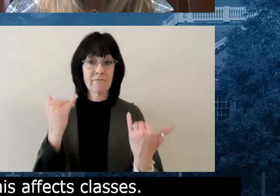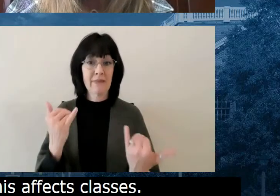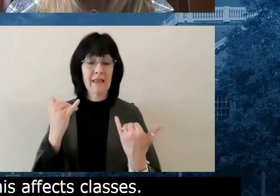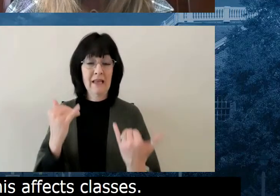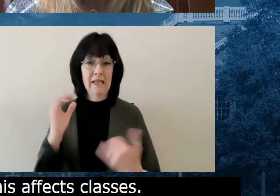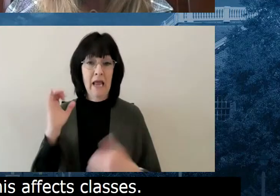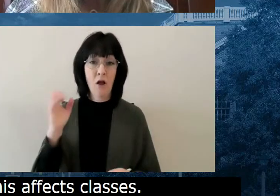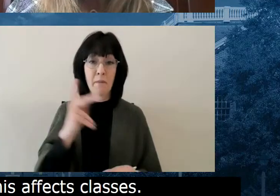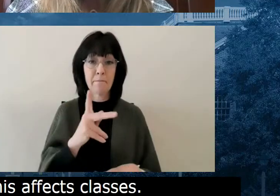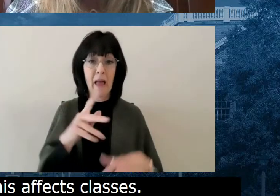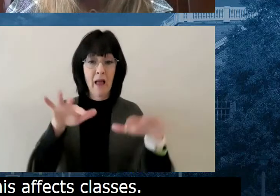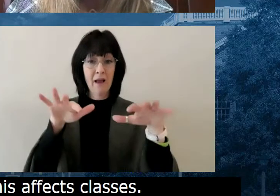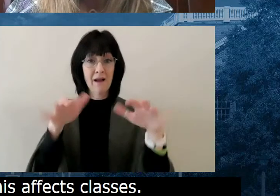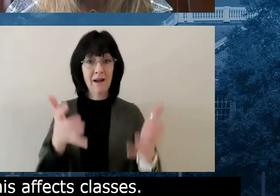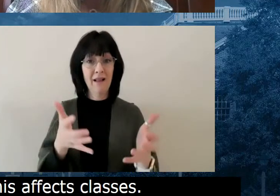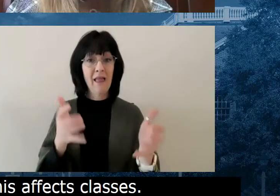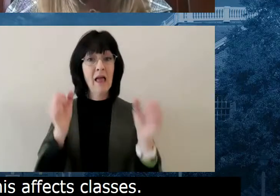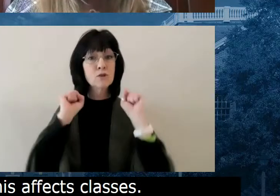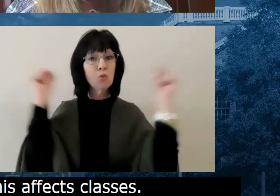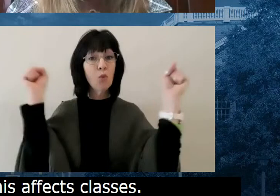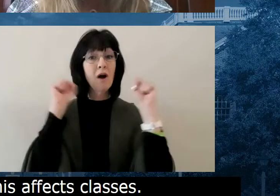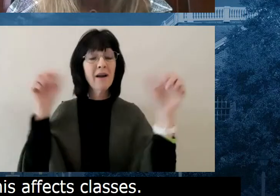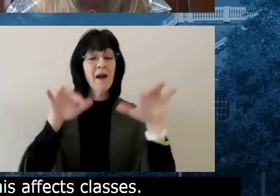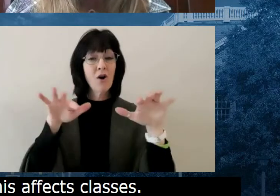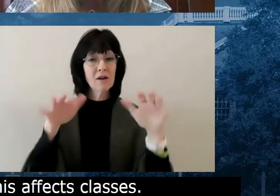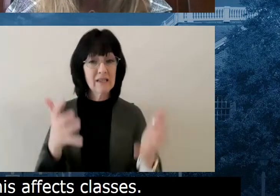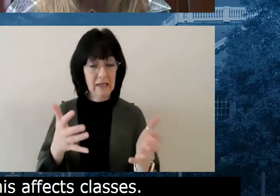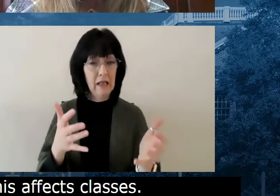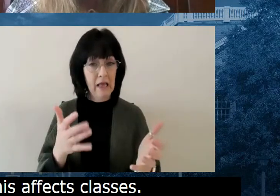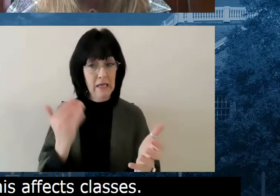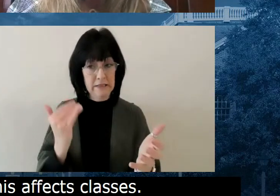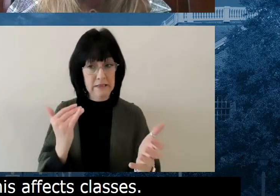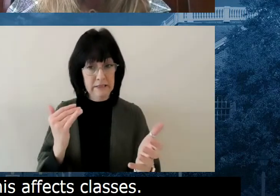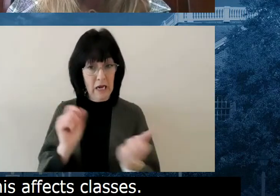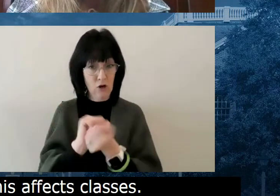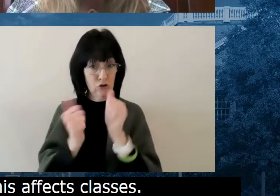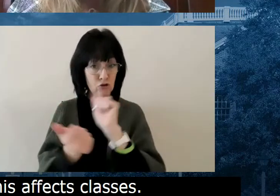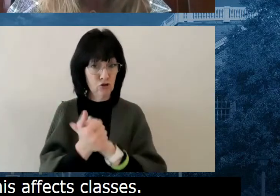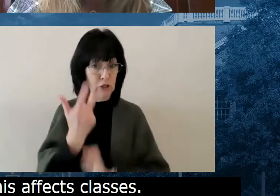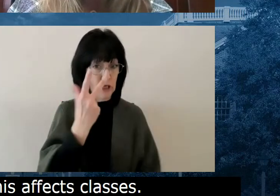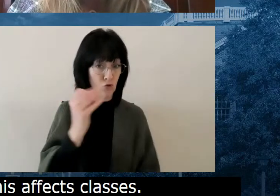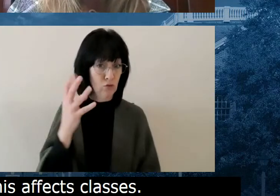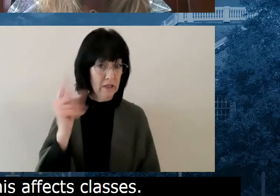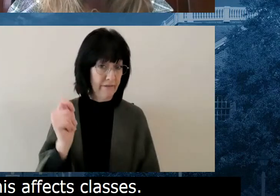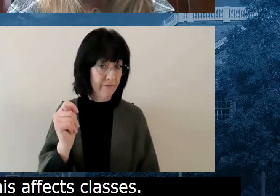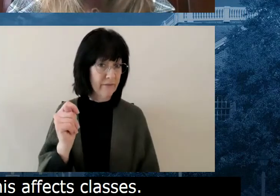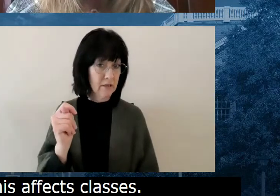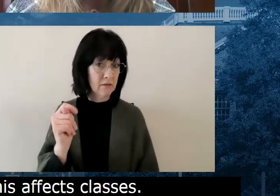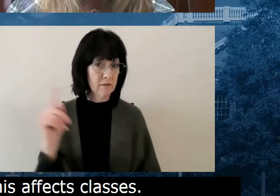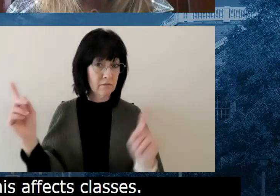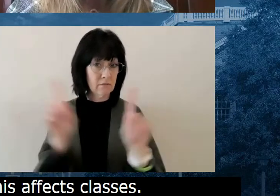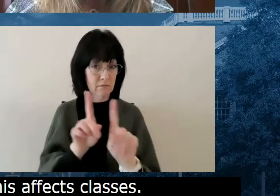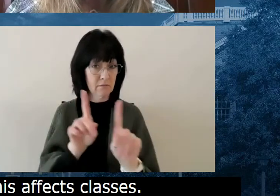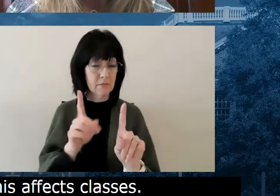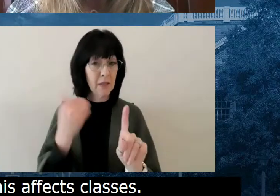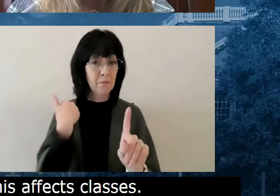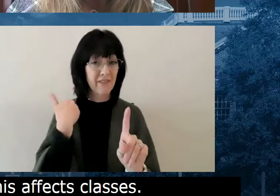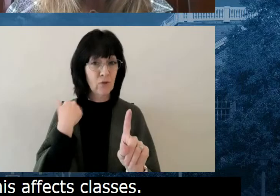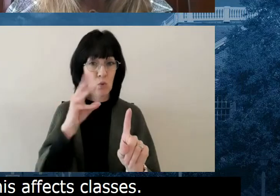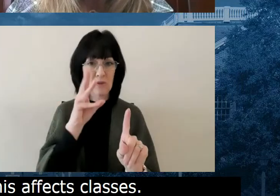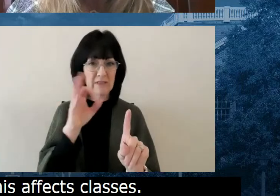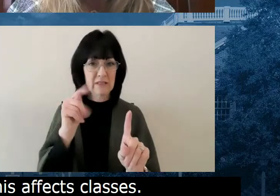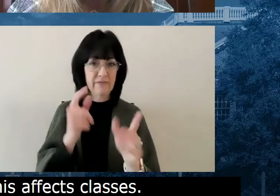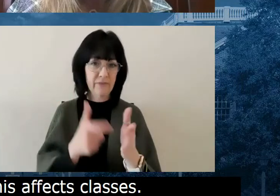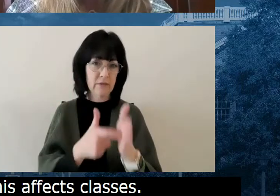3-foot distance. Just a few weeks ago, we went down to 6 feet, and now with these